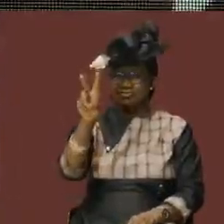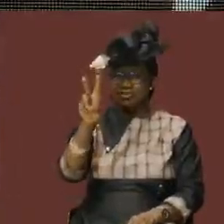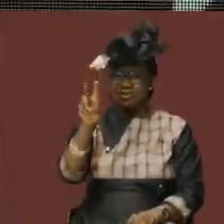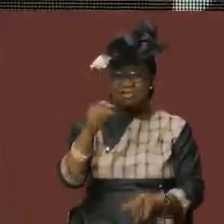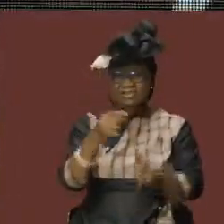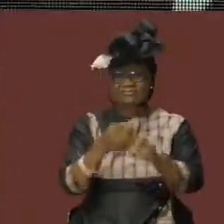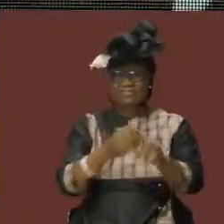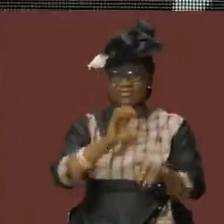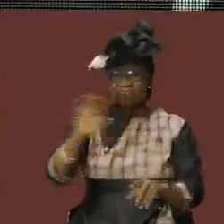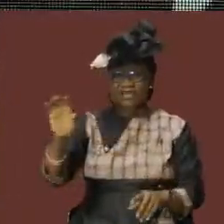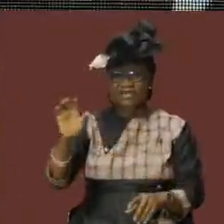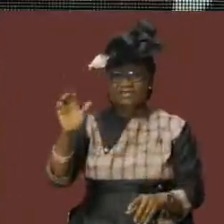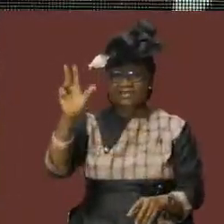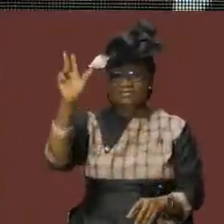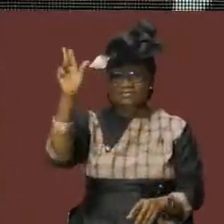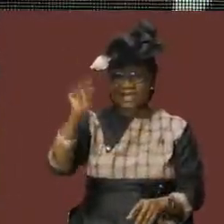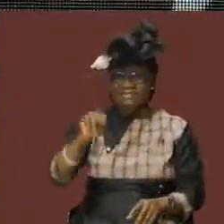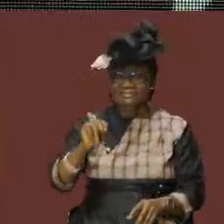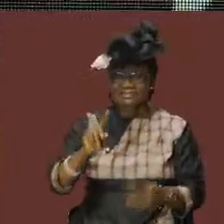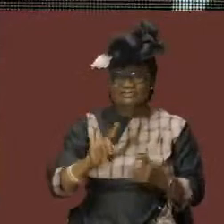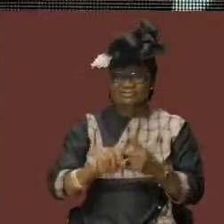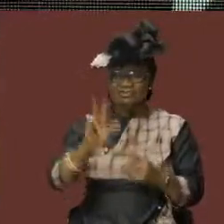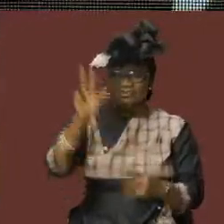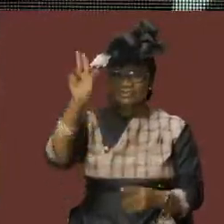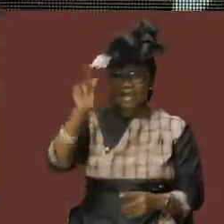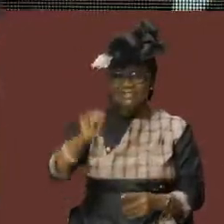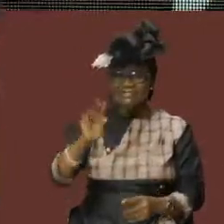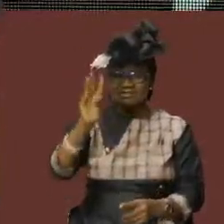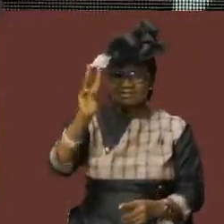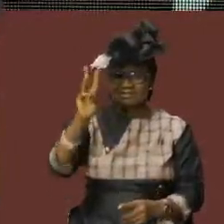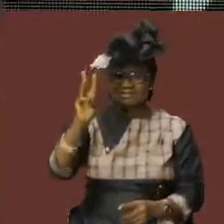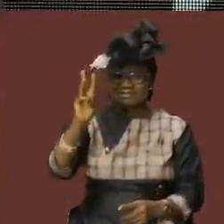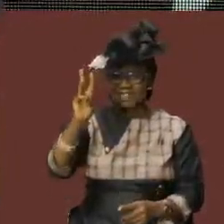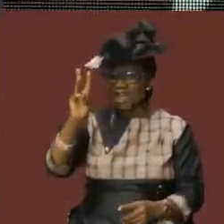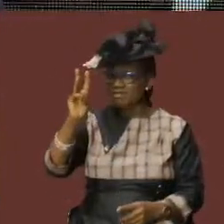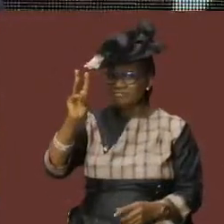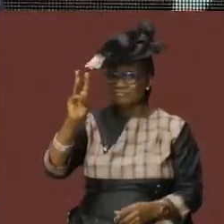from verse 30 to 36.